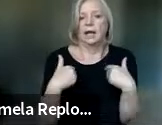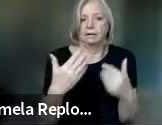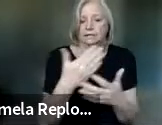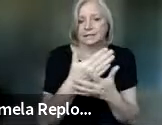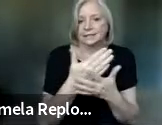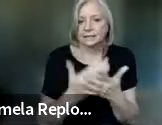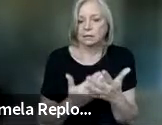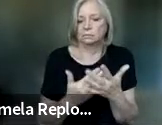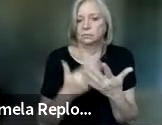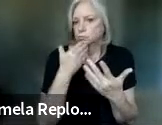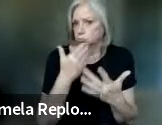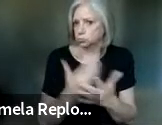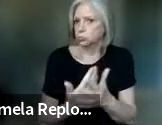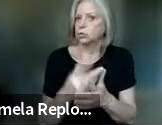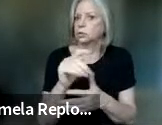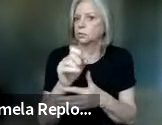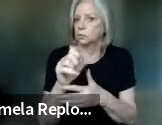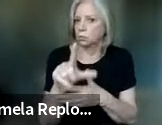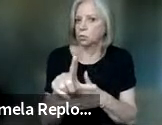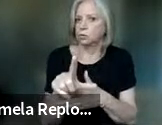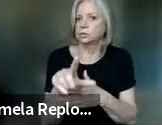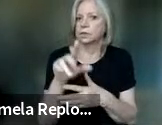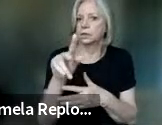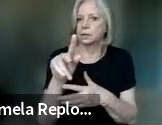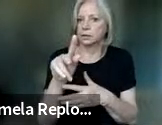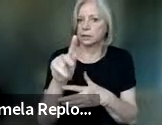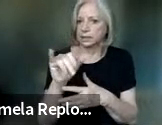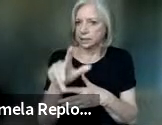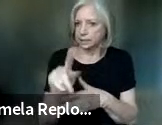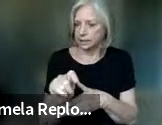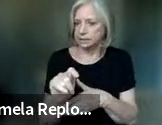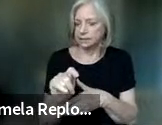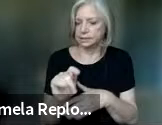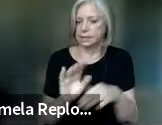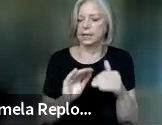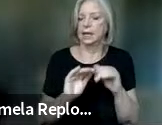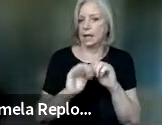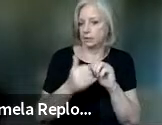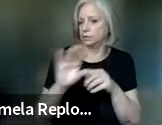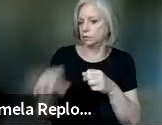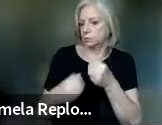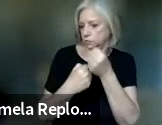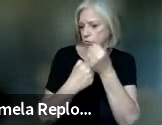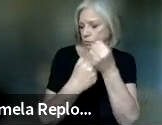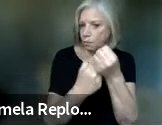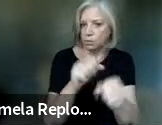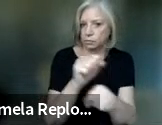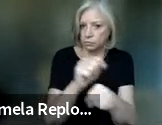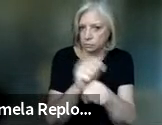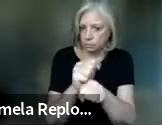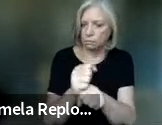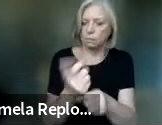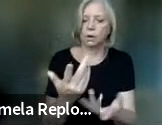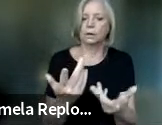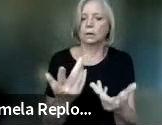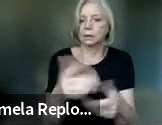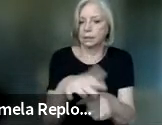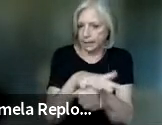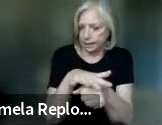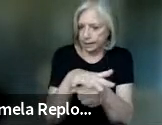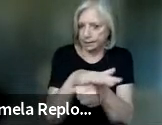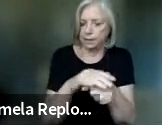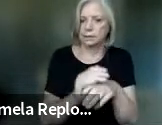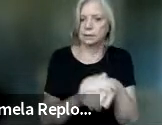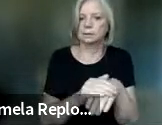employers about vaccination, including how to support your workforce to get vaccinated and other things to